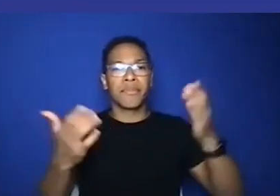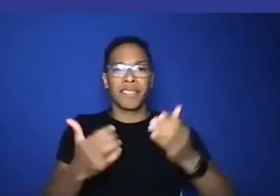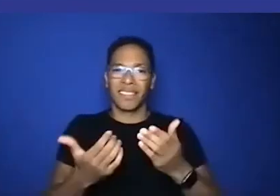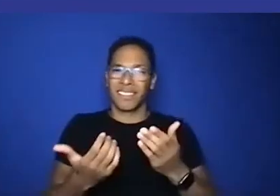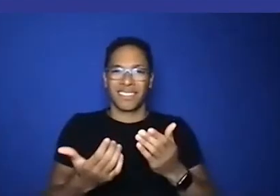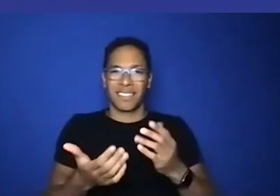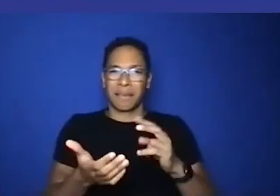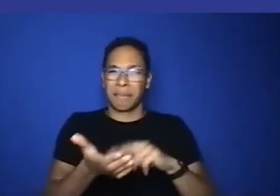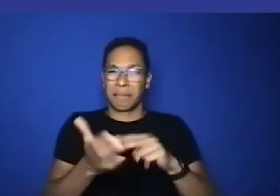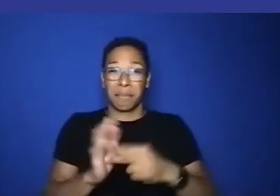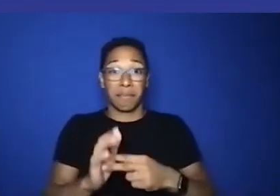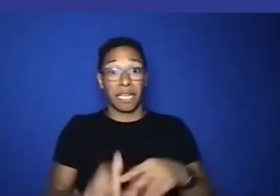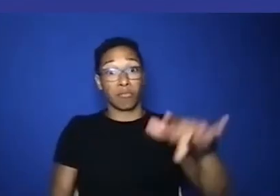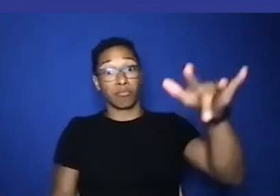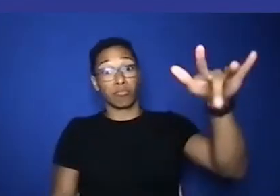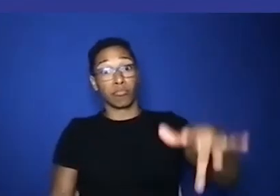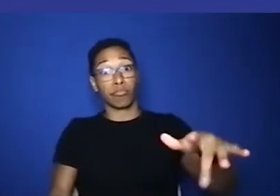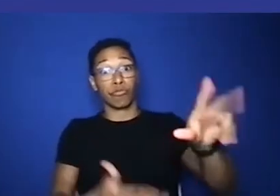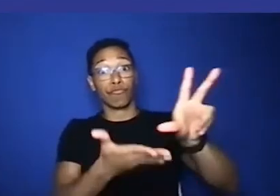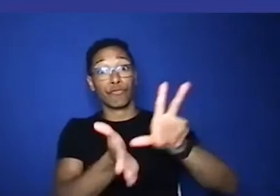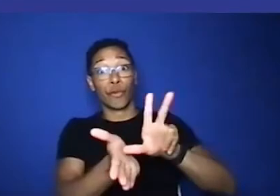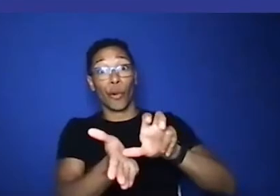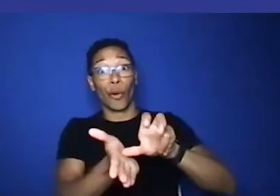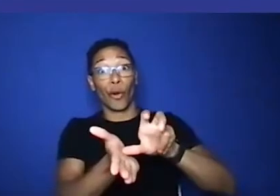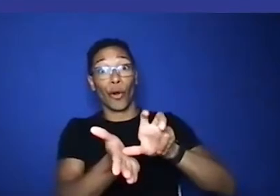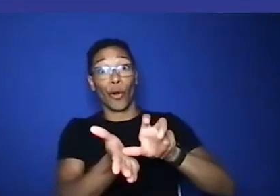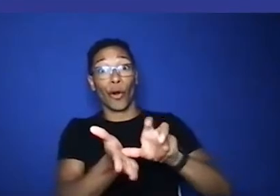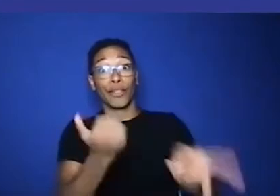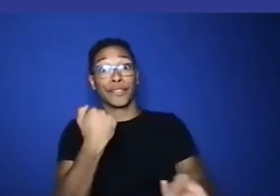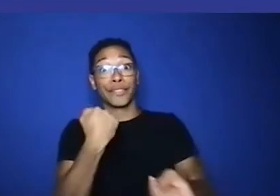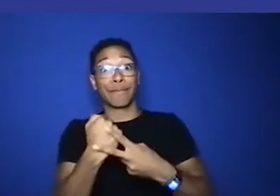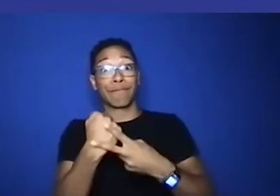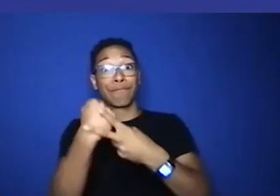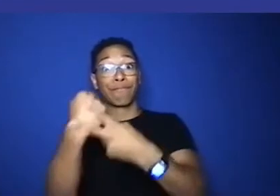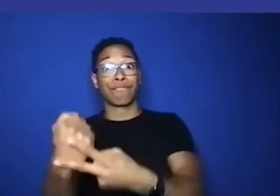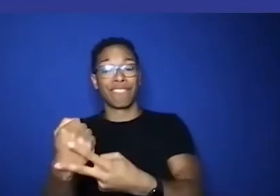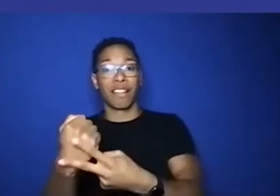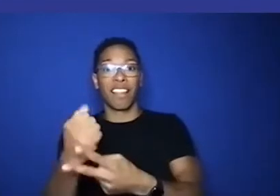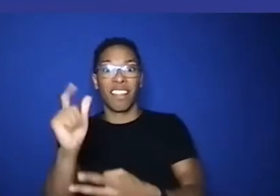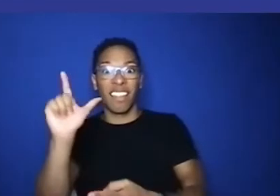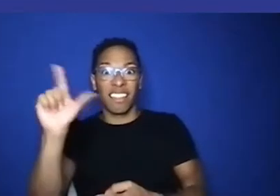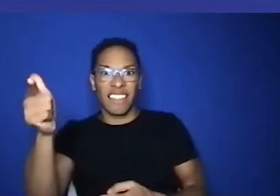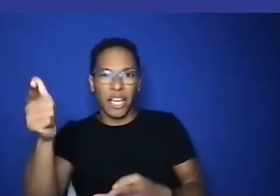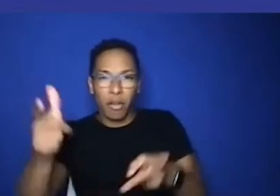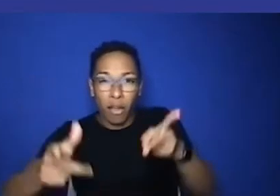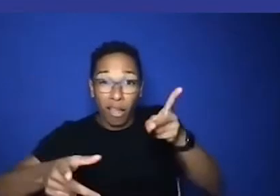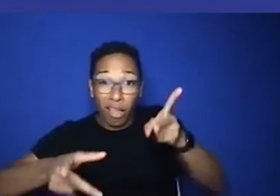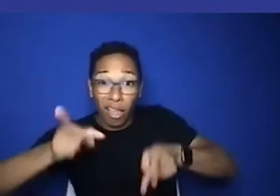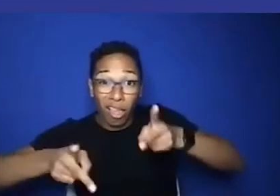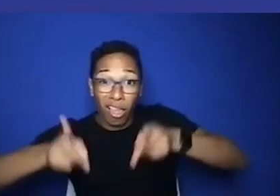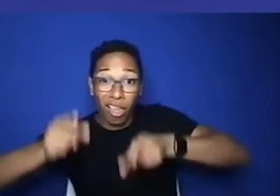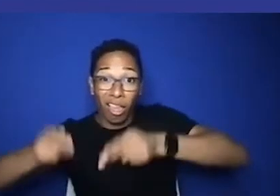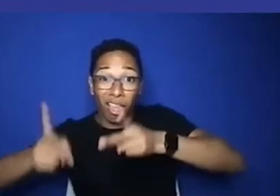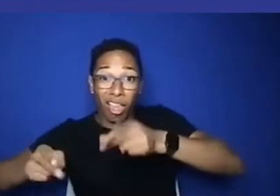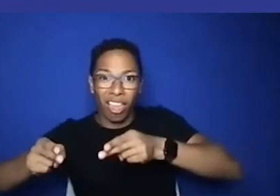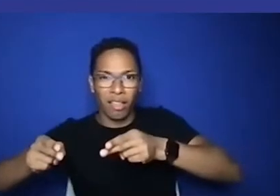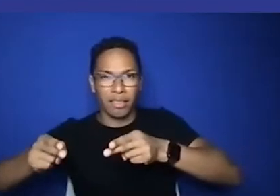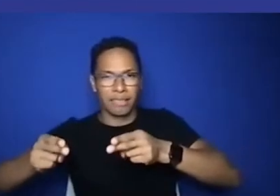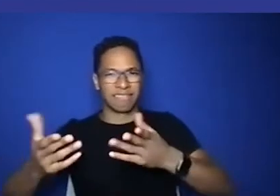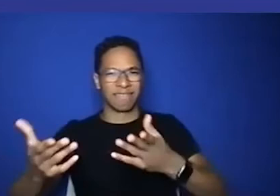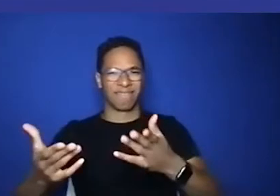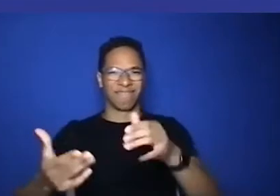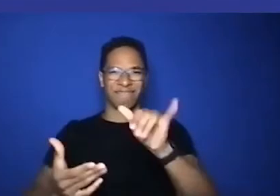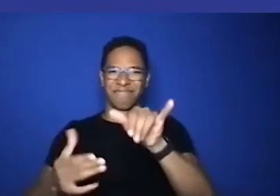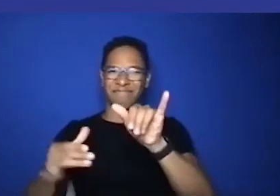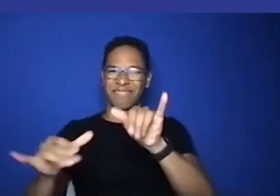it and then you stick it somewhere and you extract what you need from it later? Like that's actually just a repeat, right,